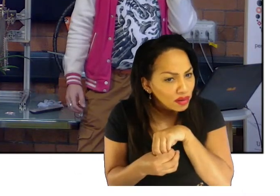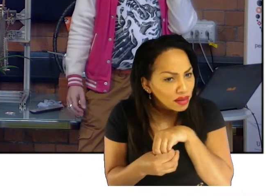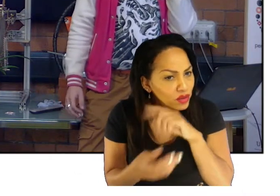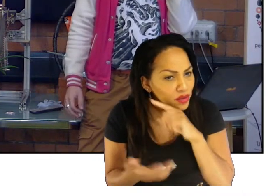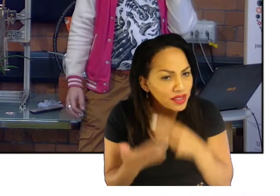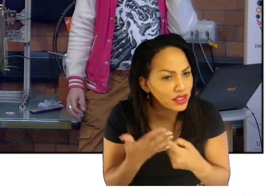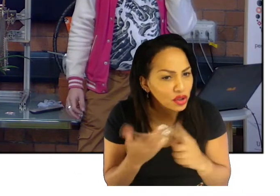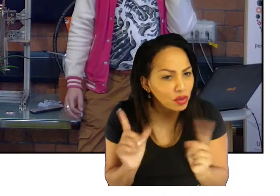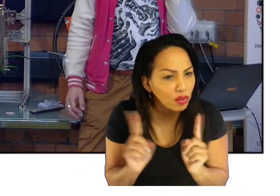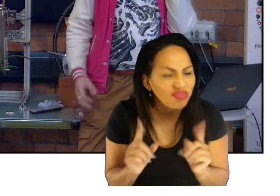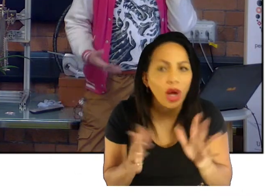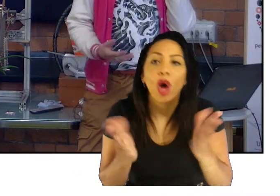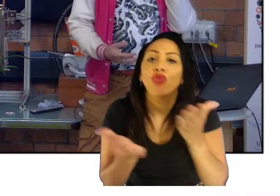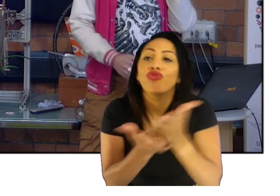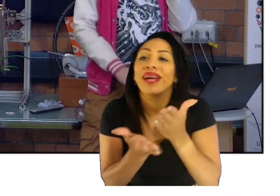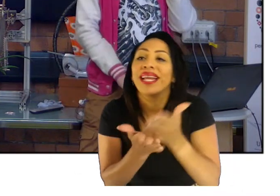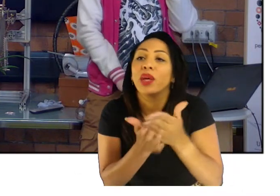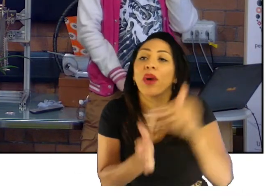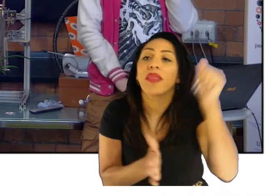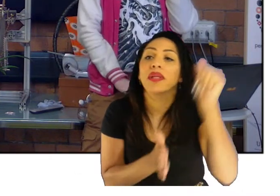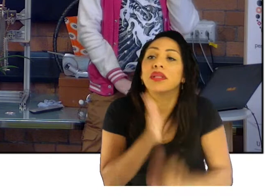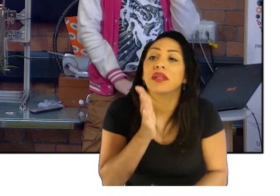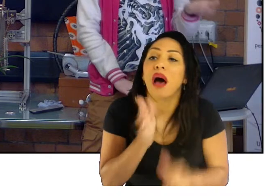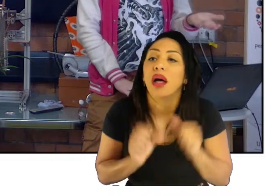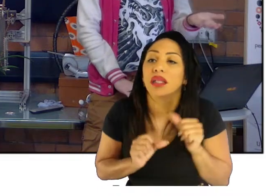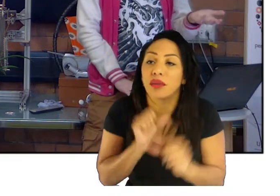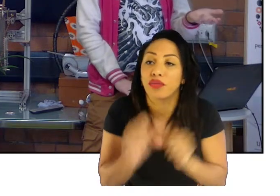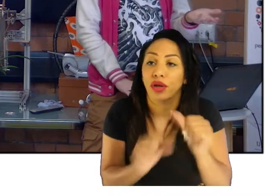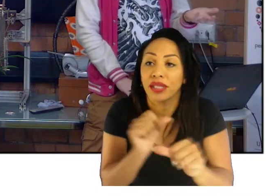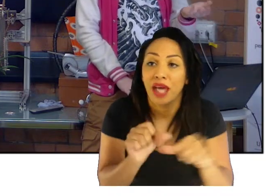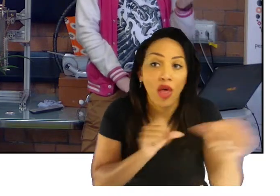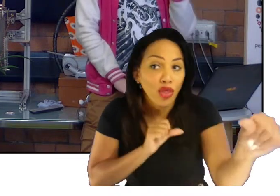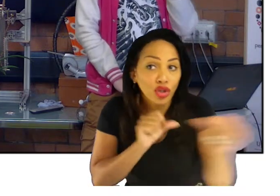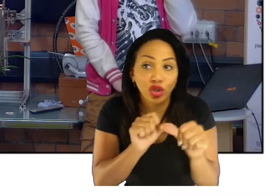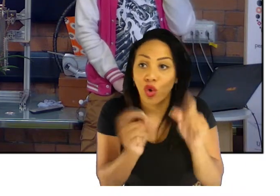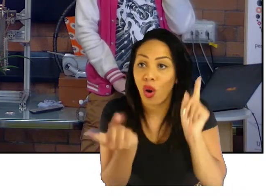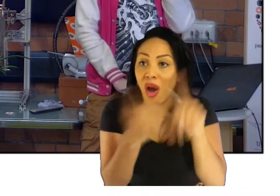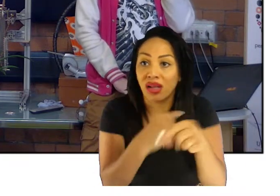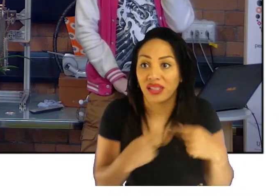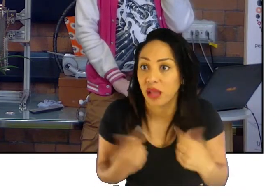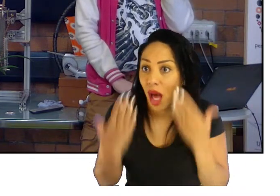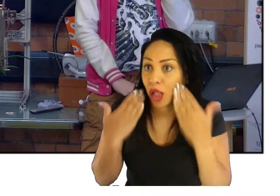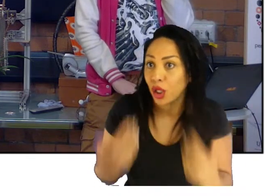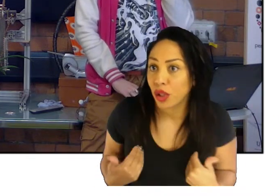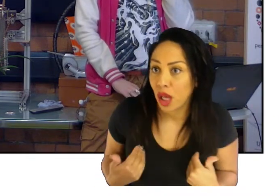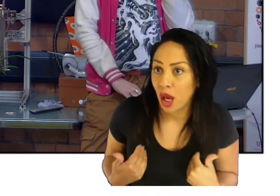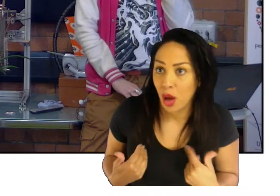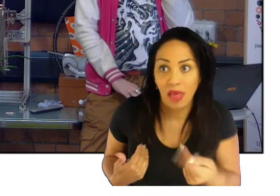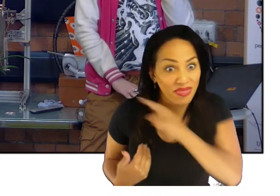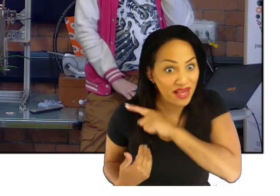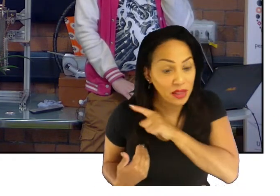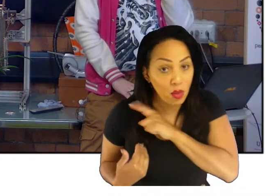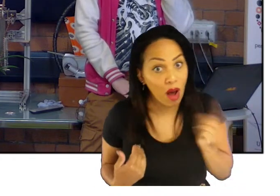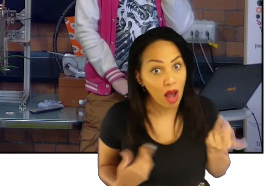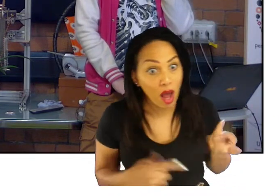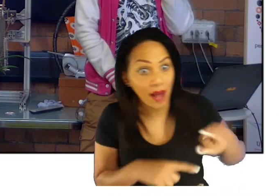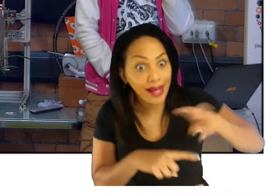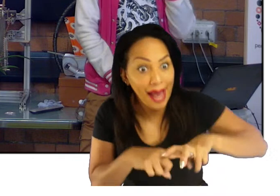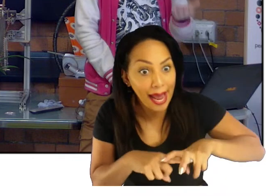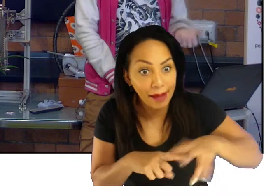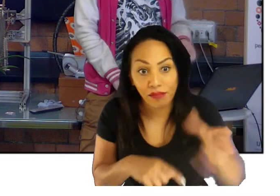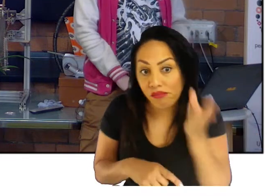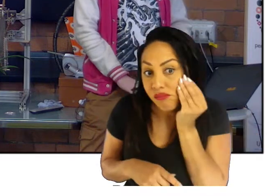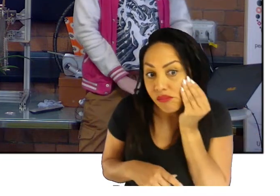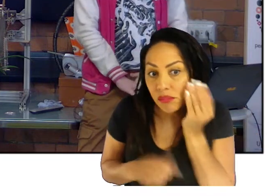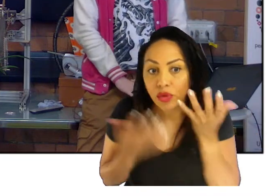we're at the very start of the process. So the short answer is I don't know. And that's what I was partly here today to find out as well, is I'm trying to collect people's thoughts